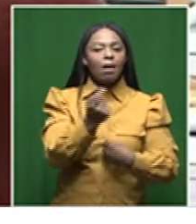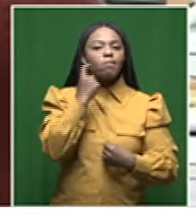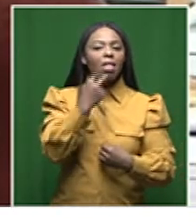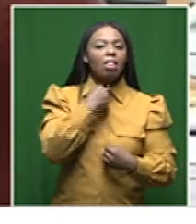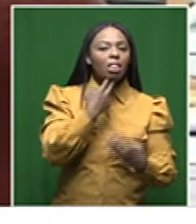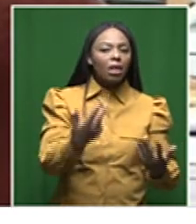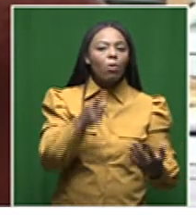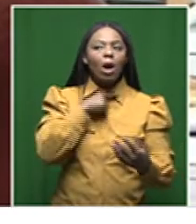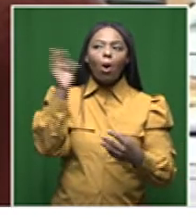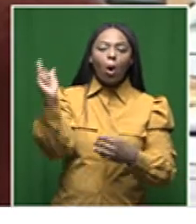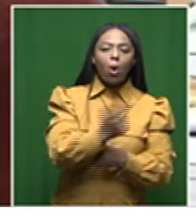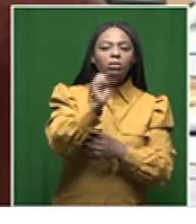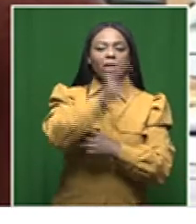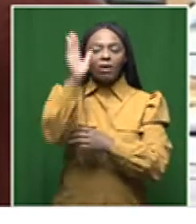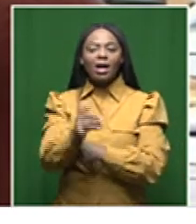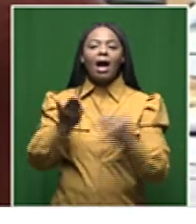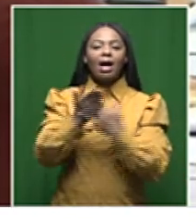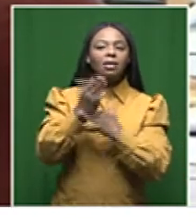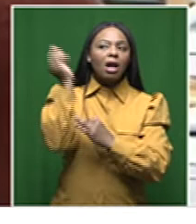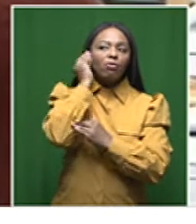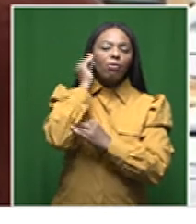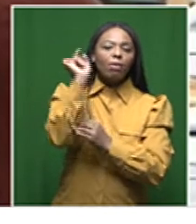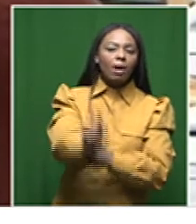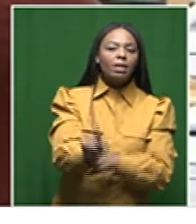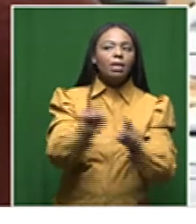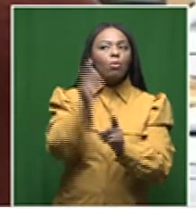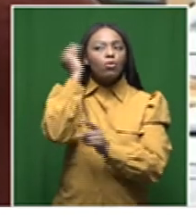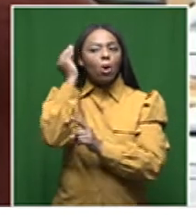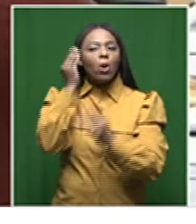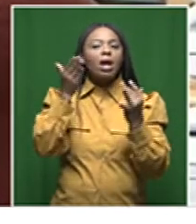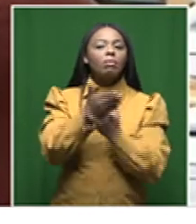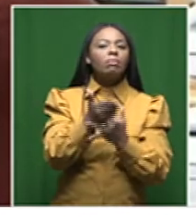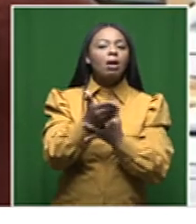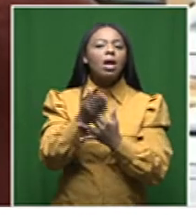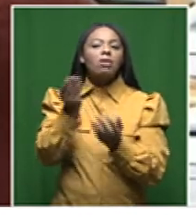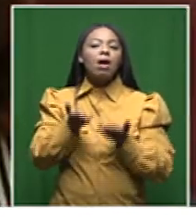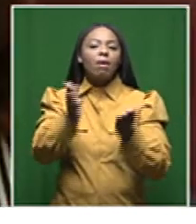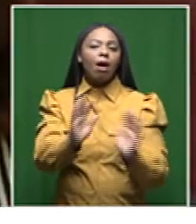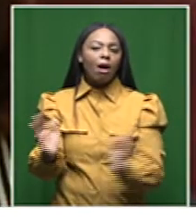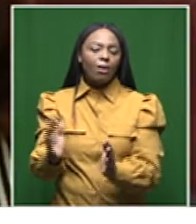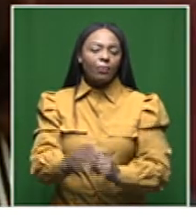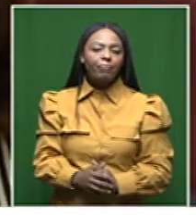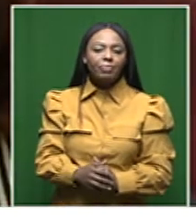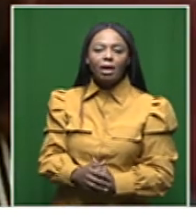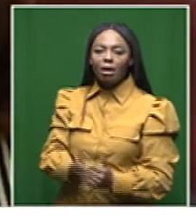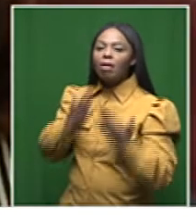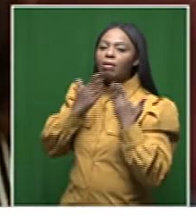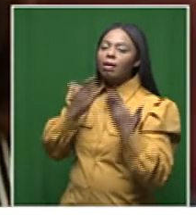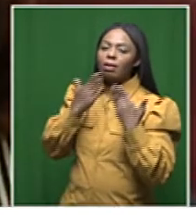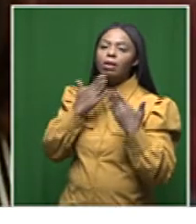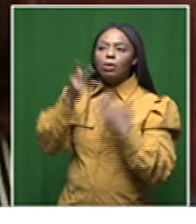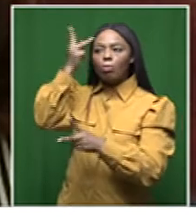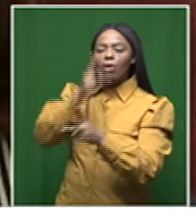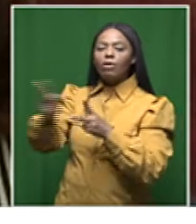has access to this information and they know how to access the service. Well, Prof, thank you so much for joining us and sharing that